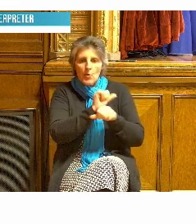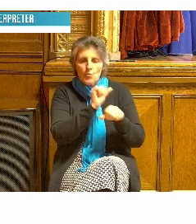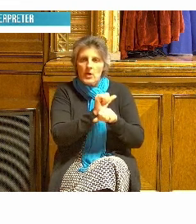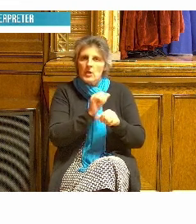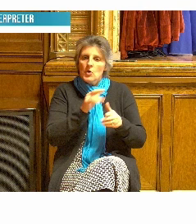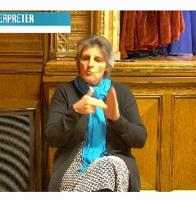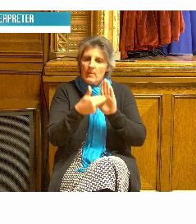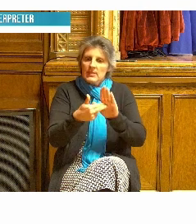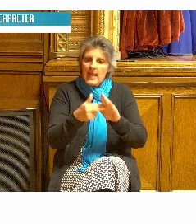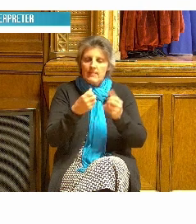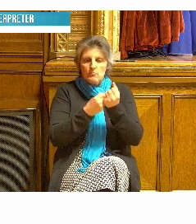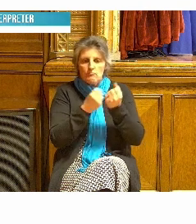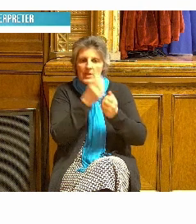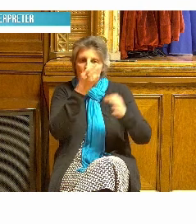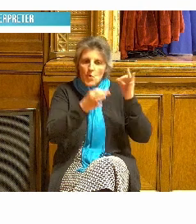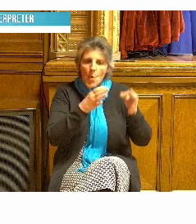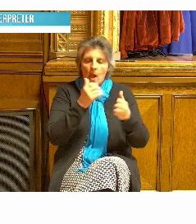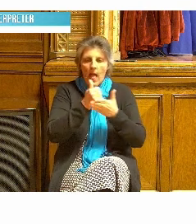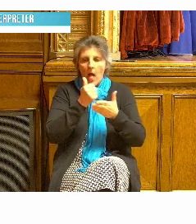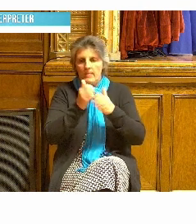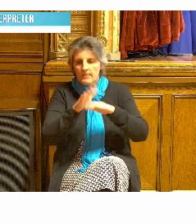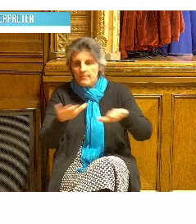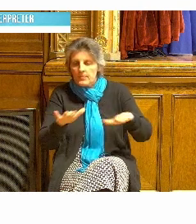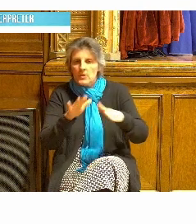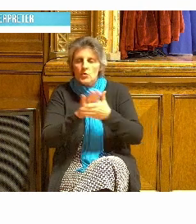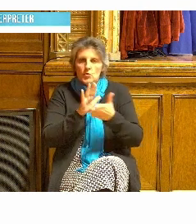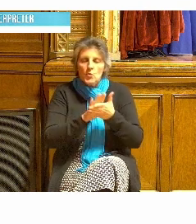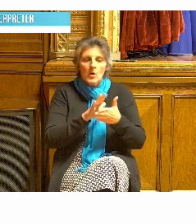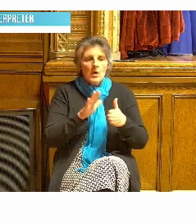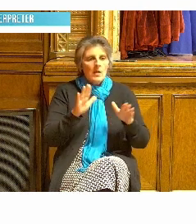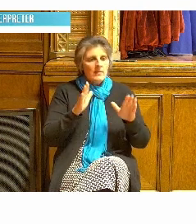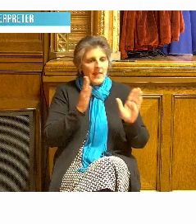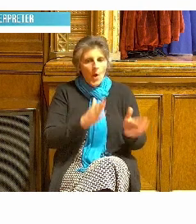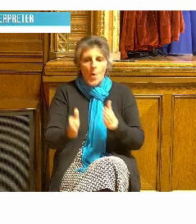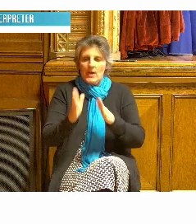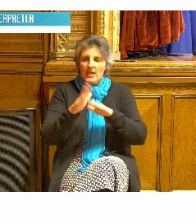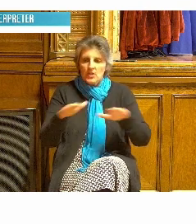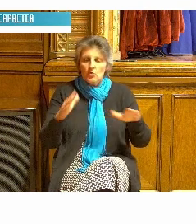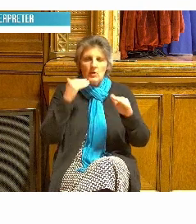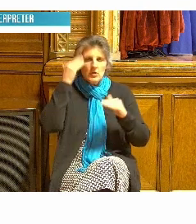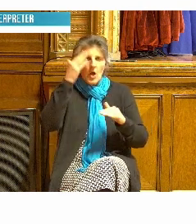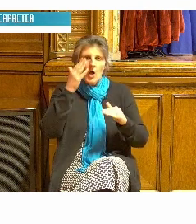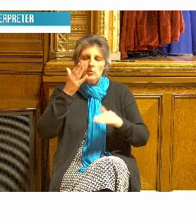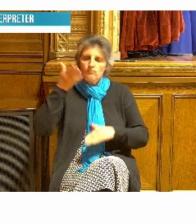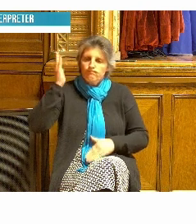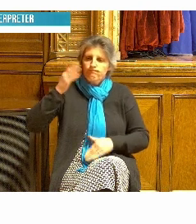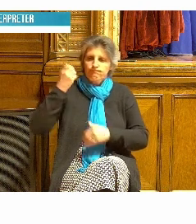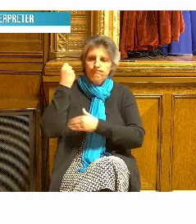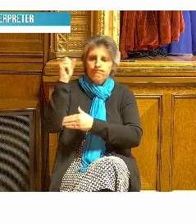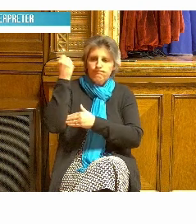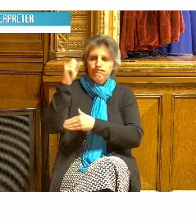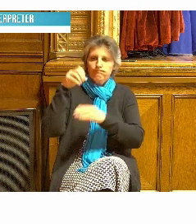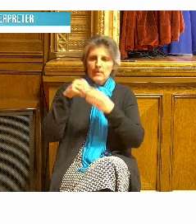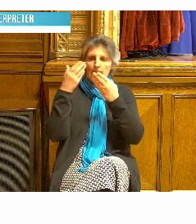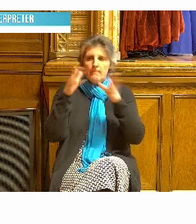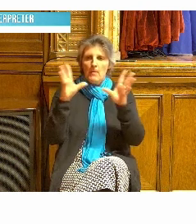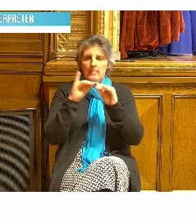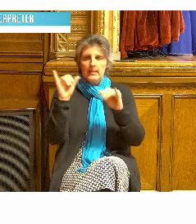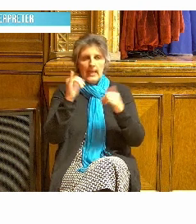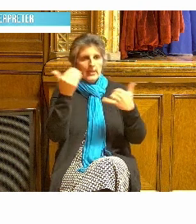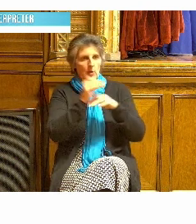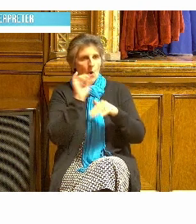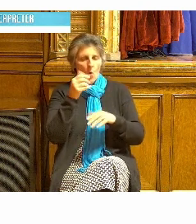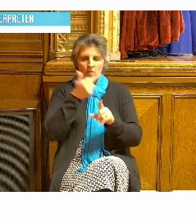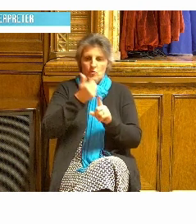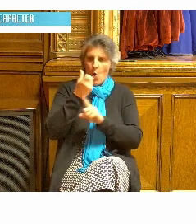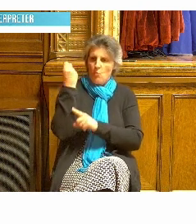them in court or helping their children in school. They organized young people and adults to speak out in public meetings like tonight, or at their own protests, like